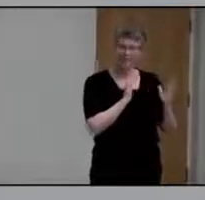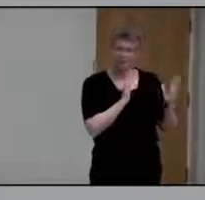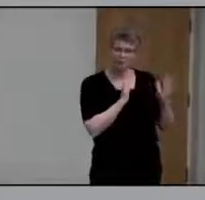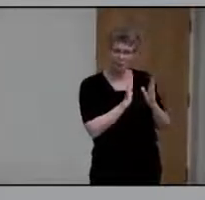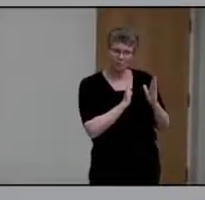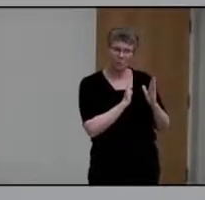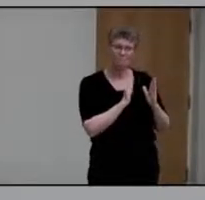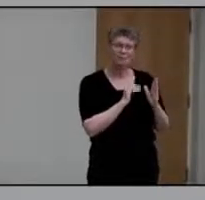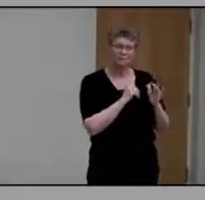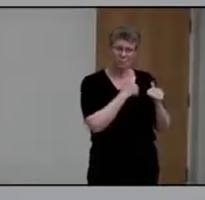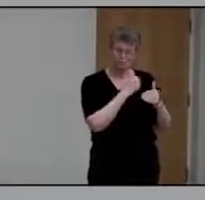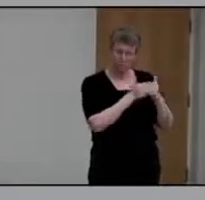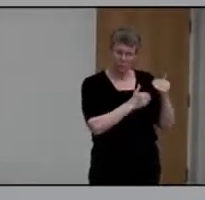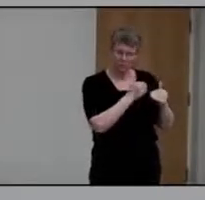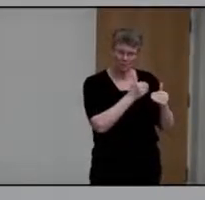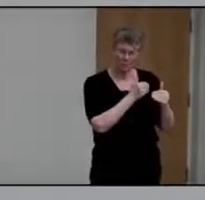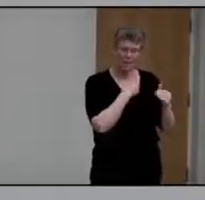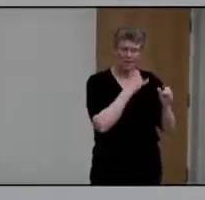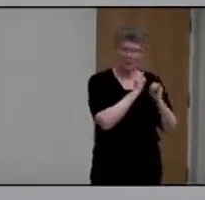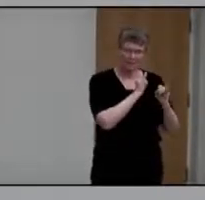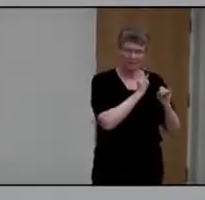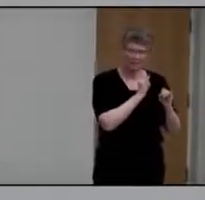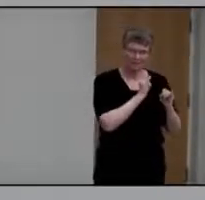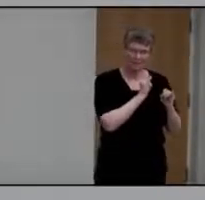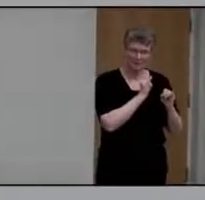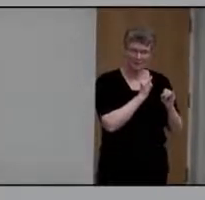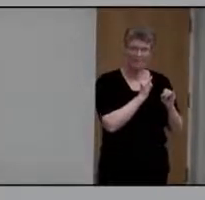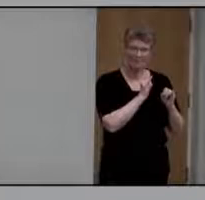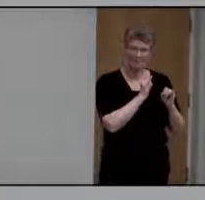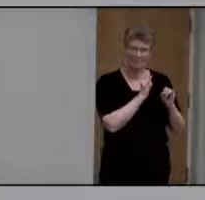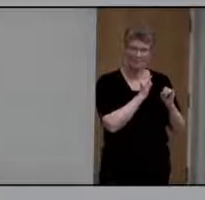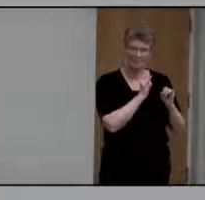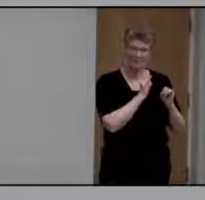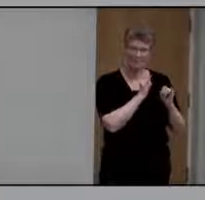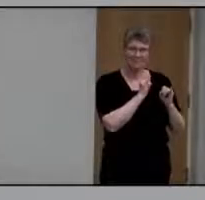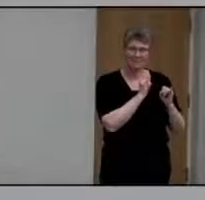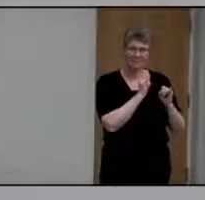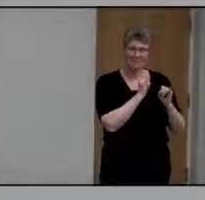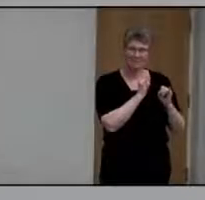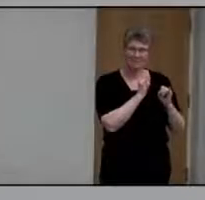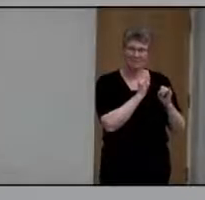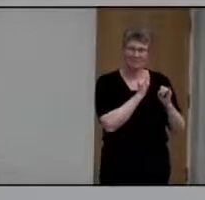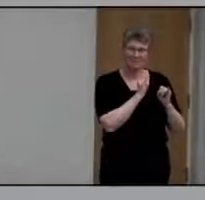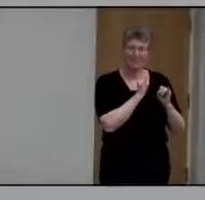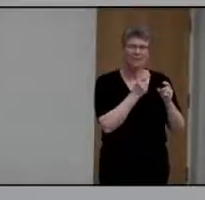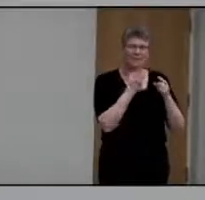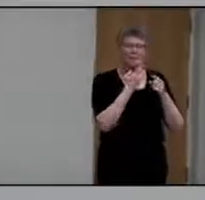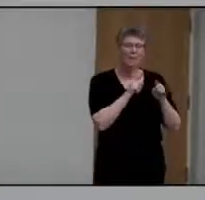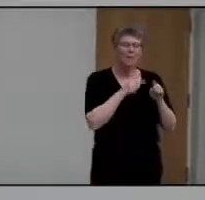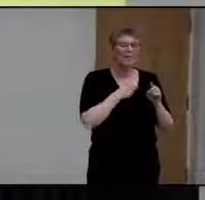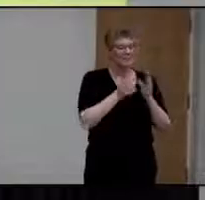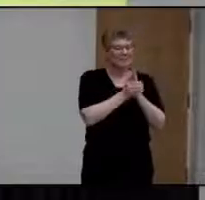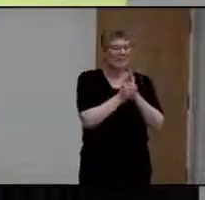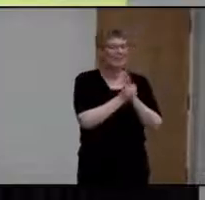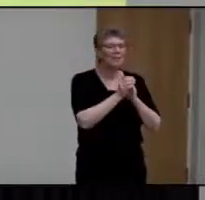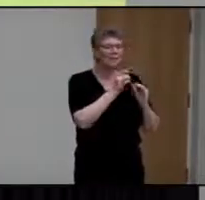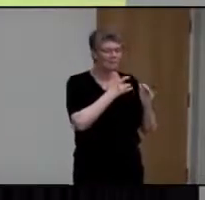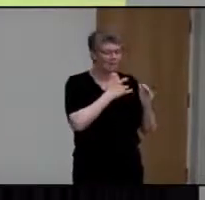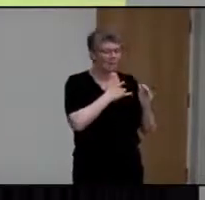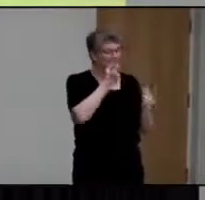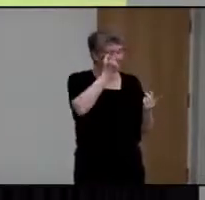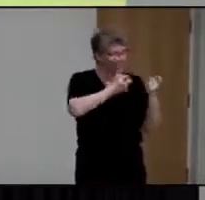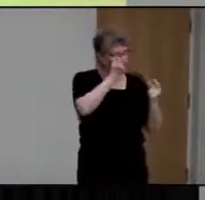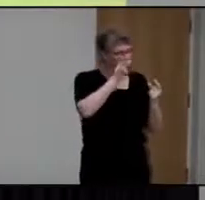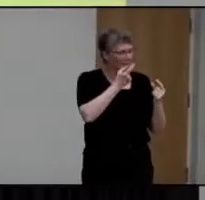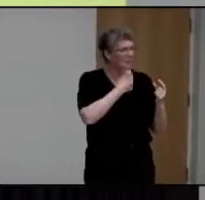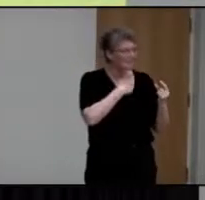the essentials of empathy that can be seen by looking at somebody conversing. Like you think of, go ahead, Hiro. I